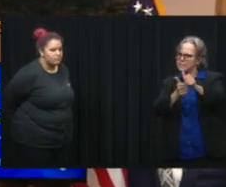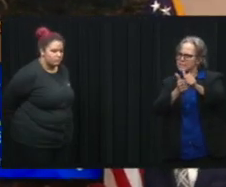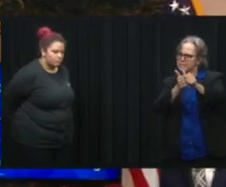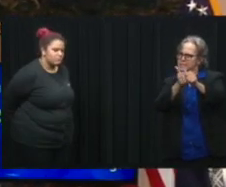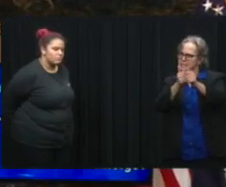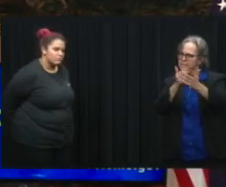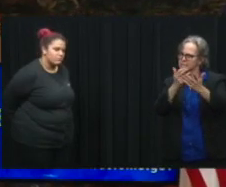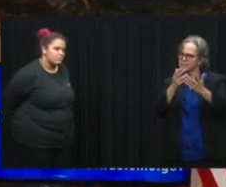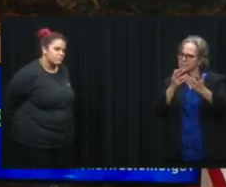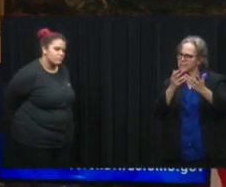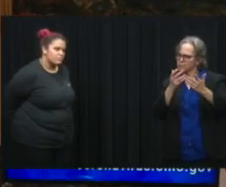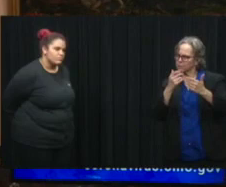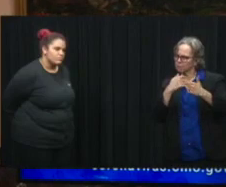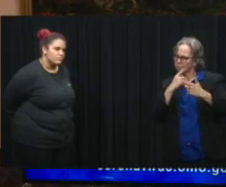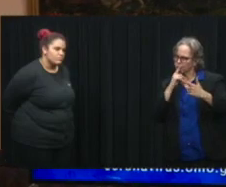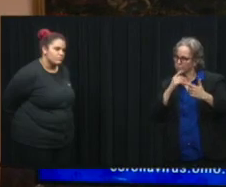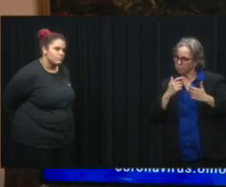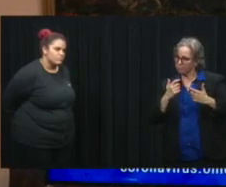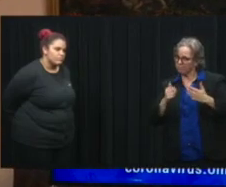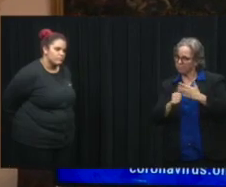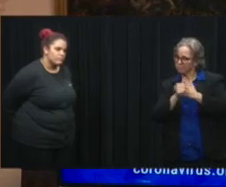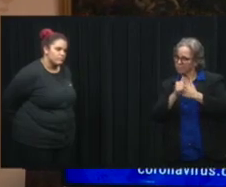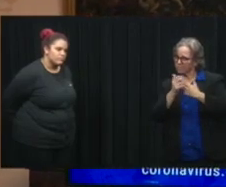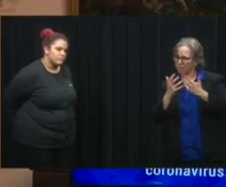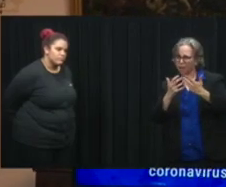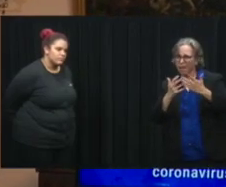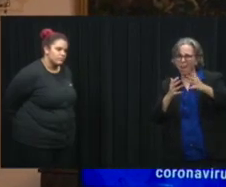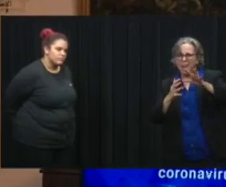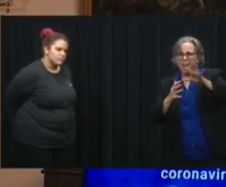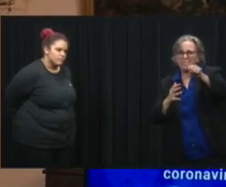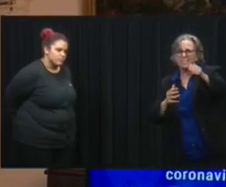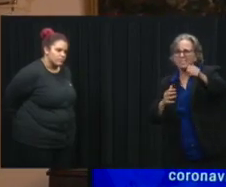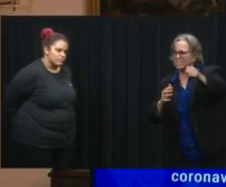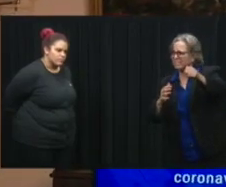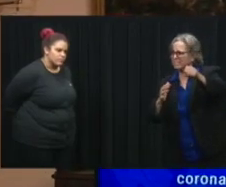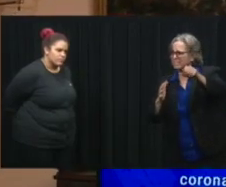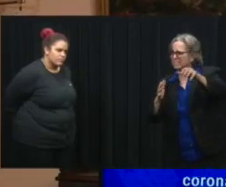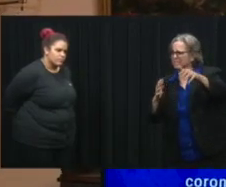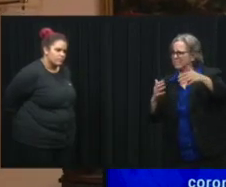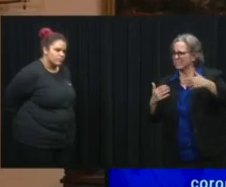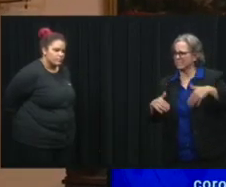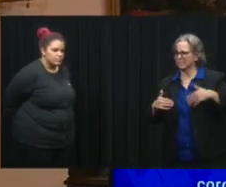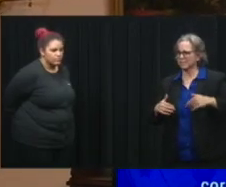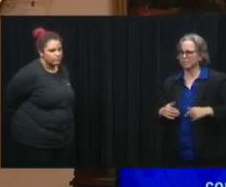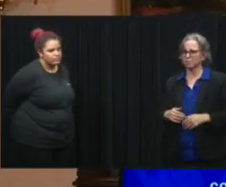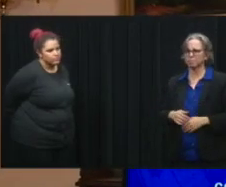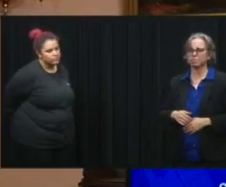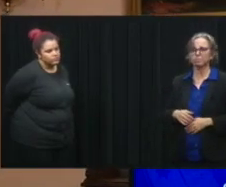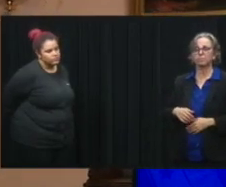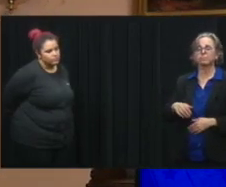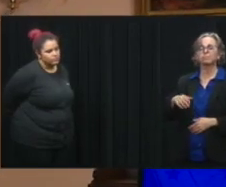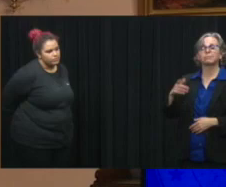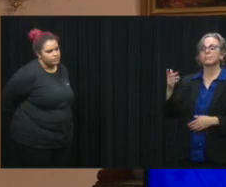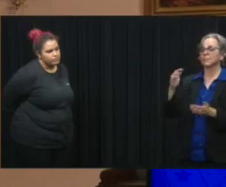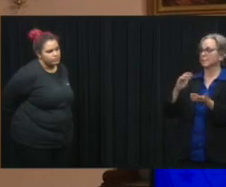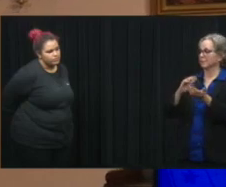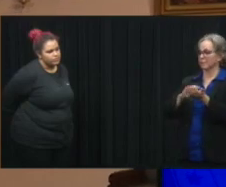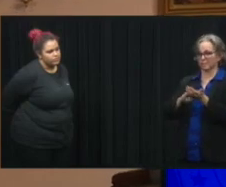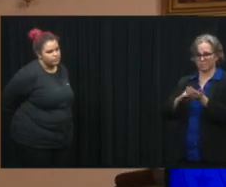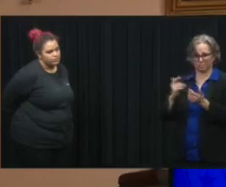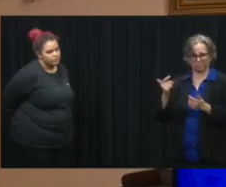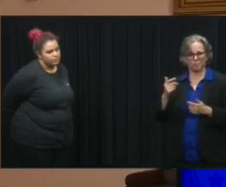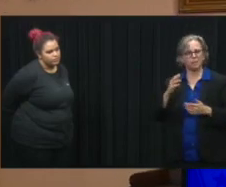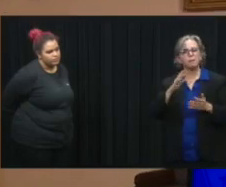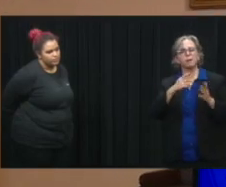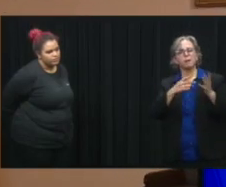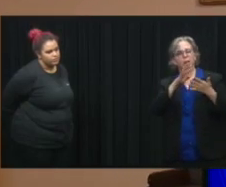Yeah, the models, Andy, will get better and better the more data that we can put into it, the more information we have. They'll get a little